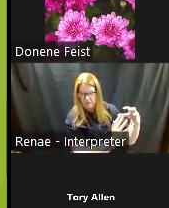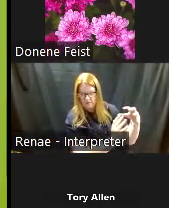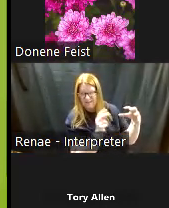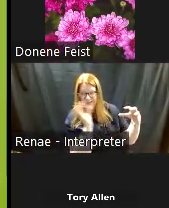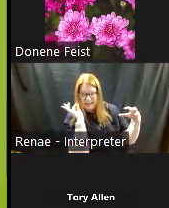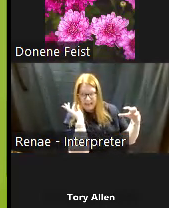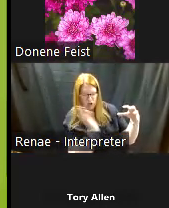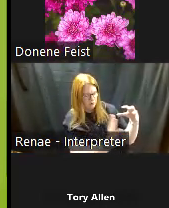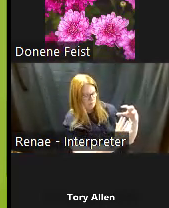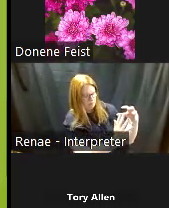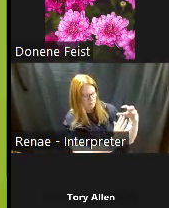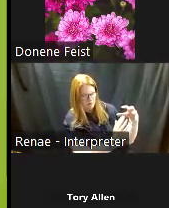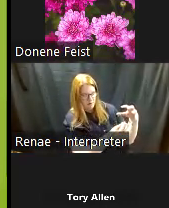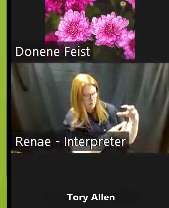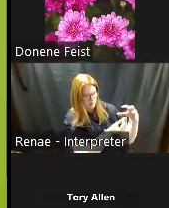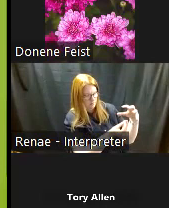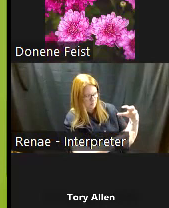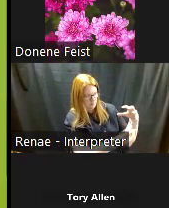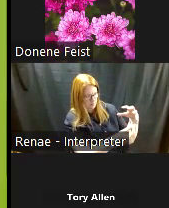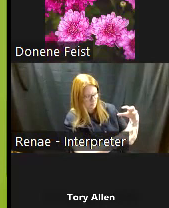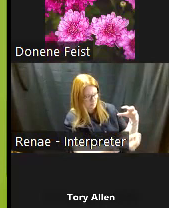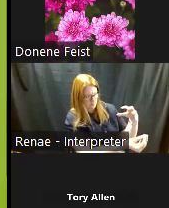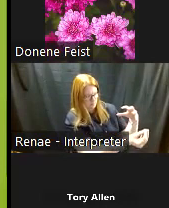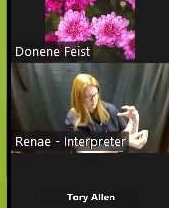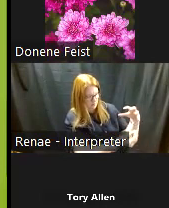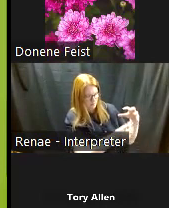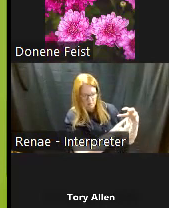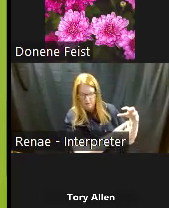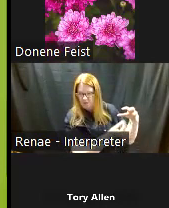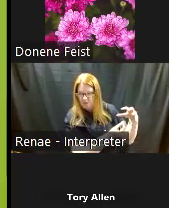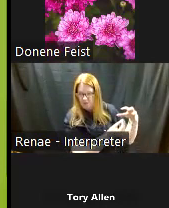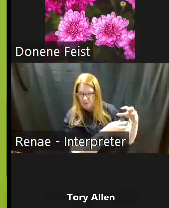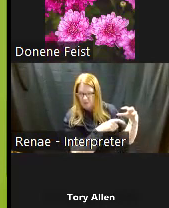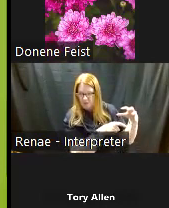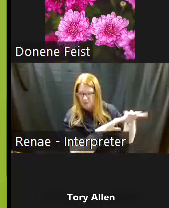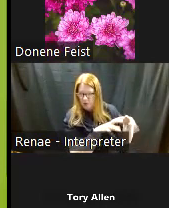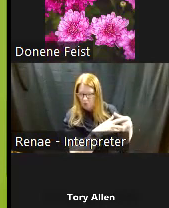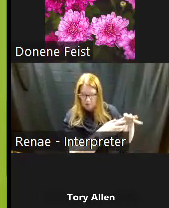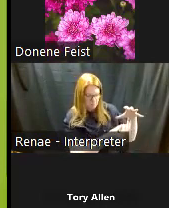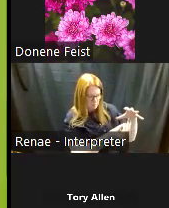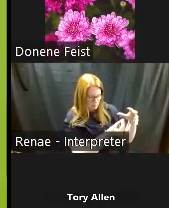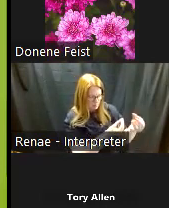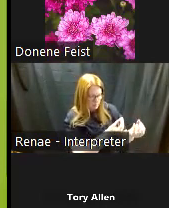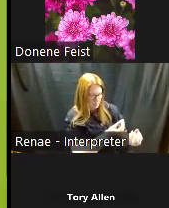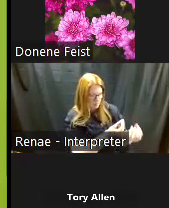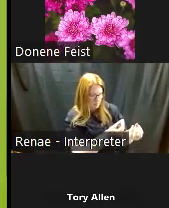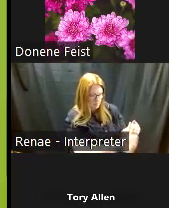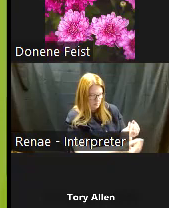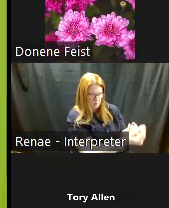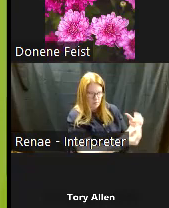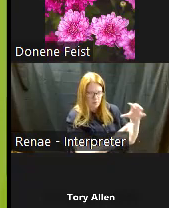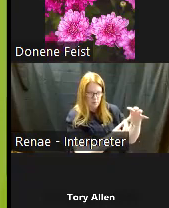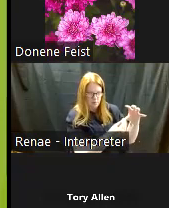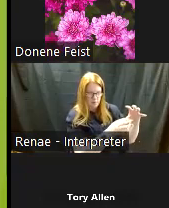cells and are grouped together as hair cell bundles inside the cochlea. The hair cells inside the cochlea ride